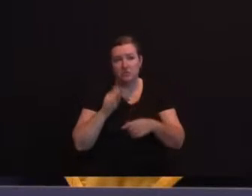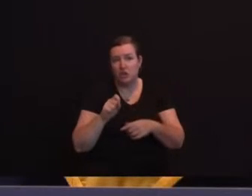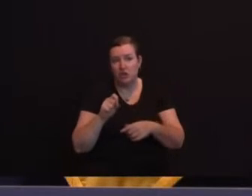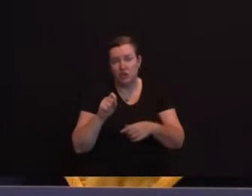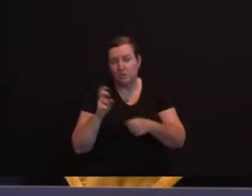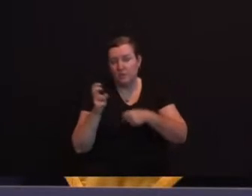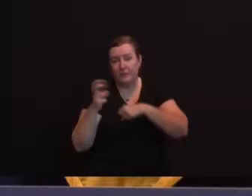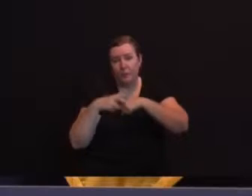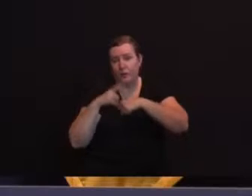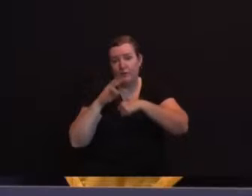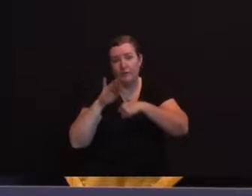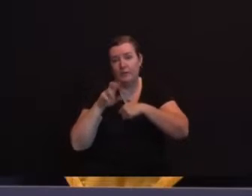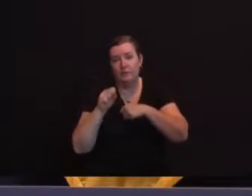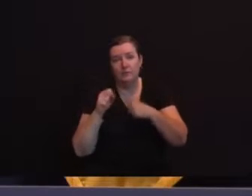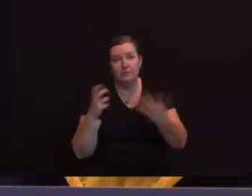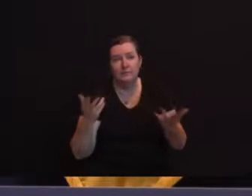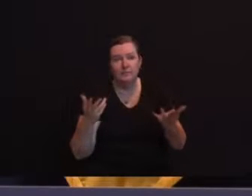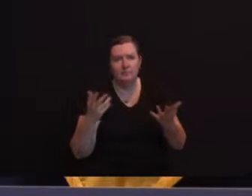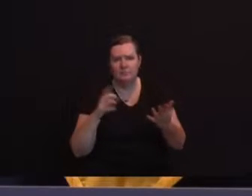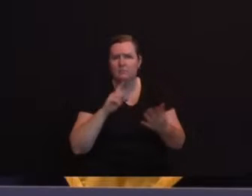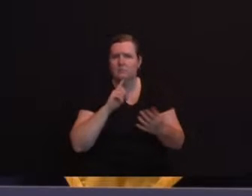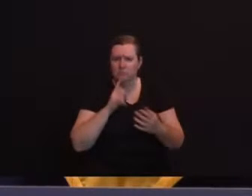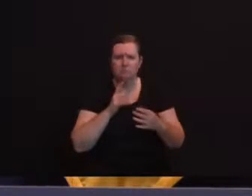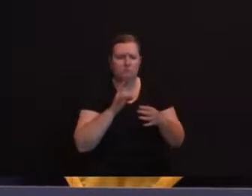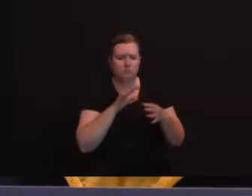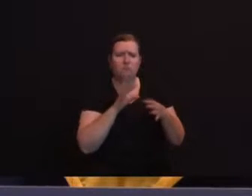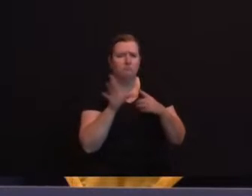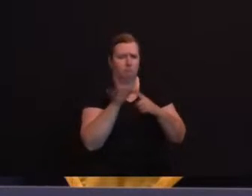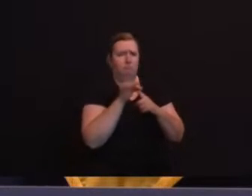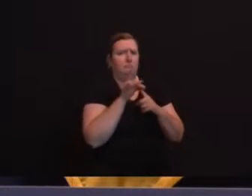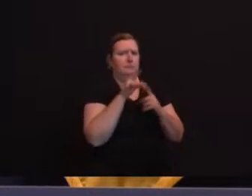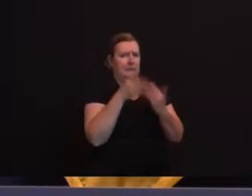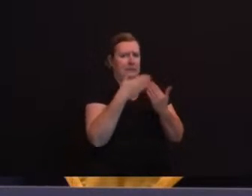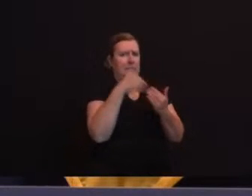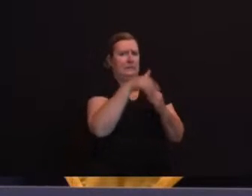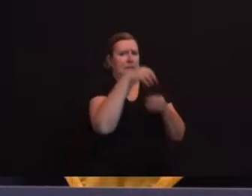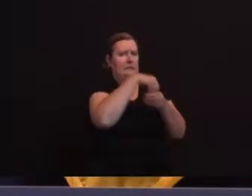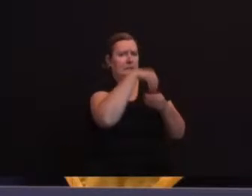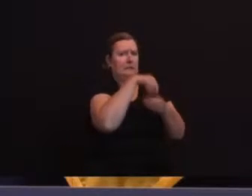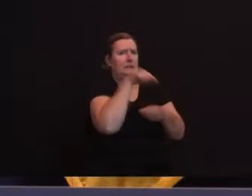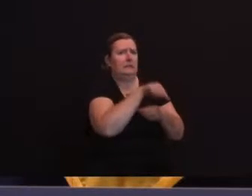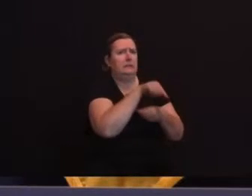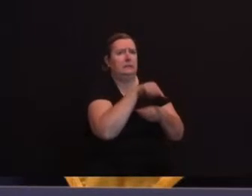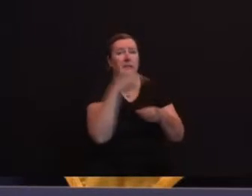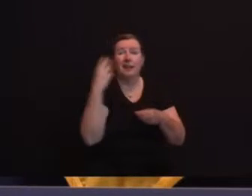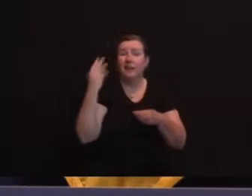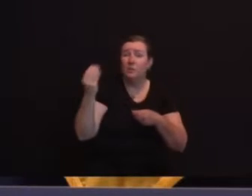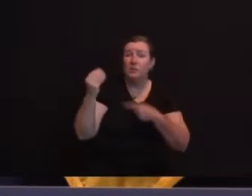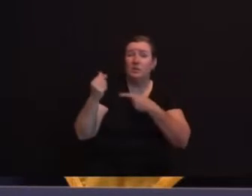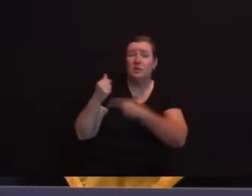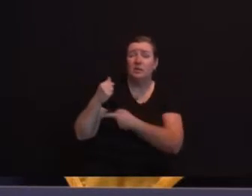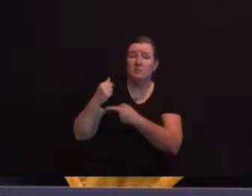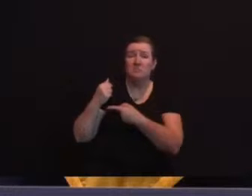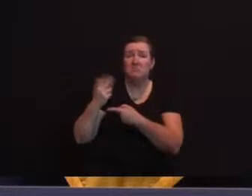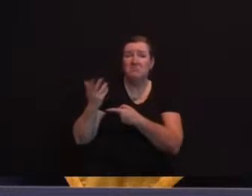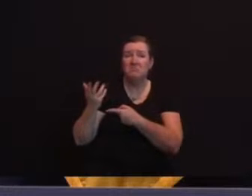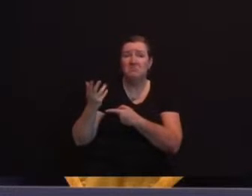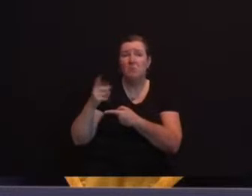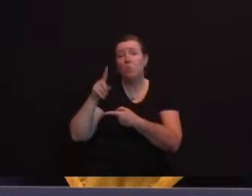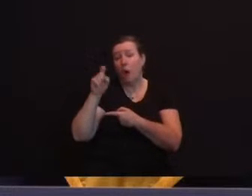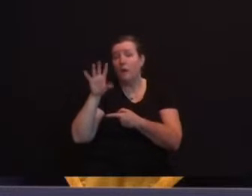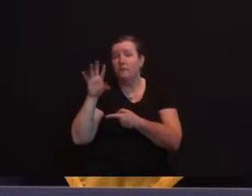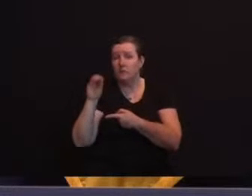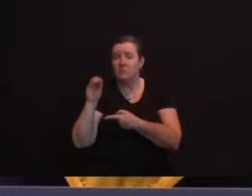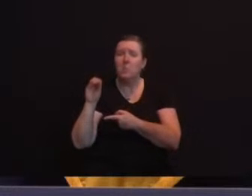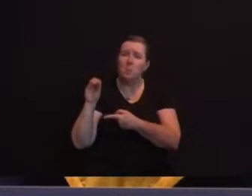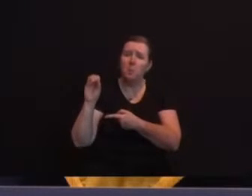It's much more lethal indoors. And we also say at the same time, when you're outside, it isn't just that it's 150, but it